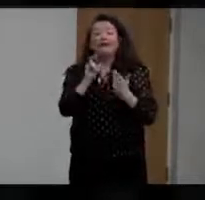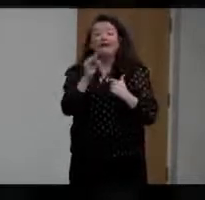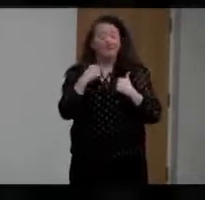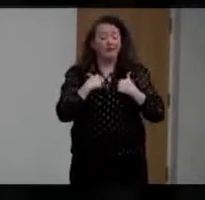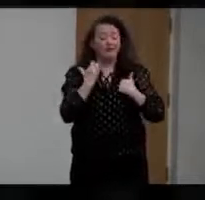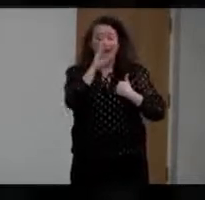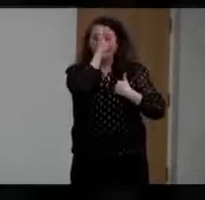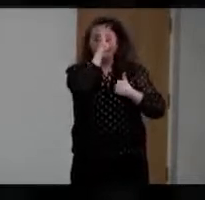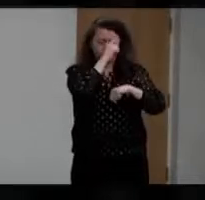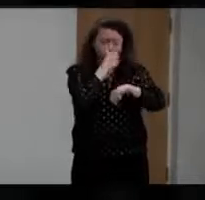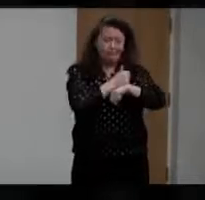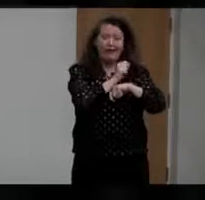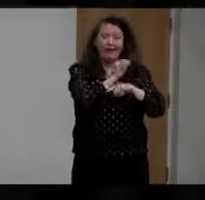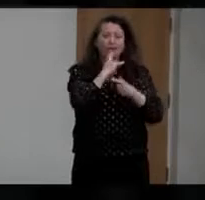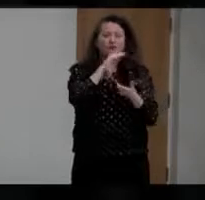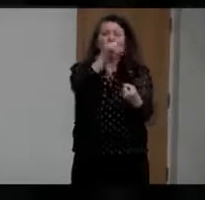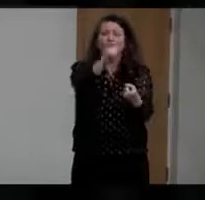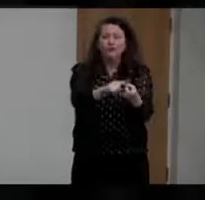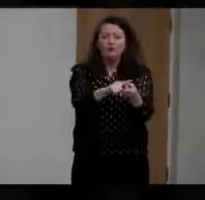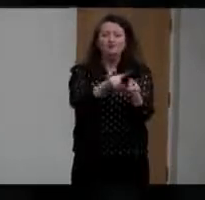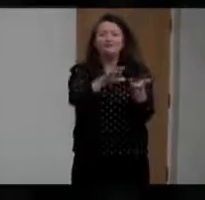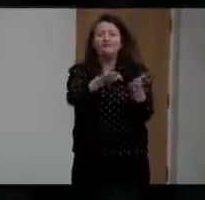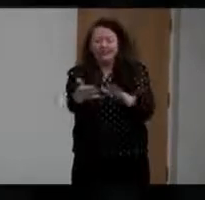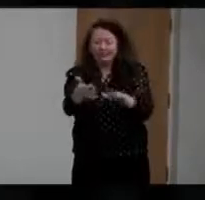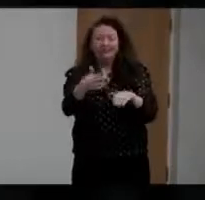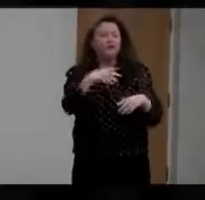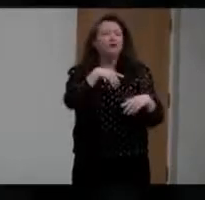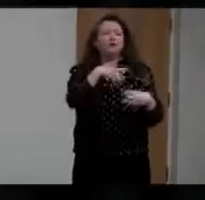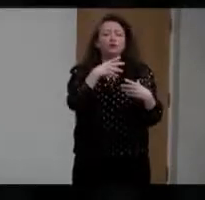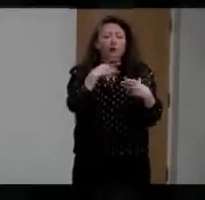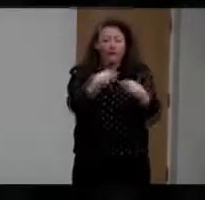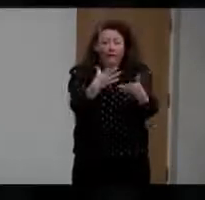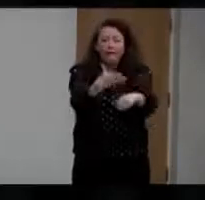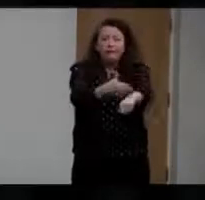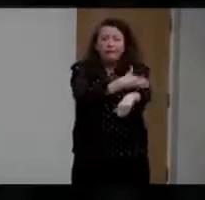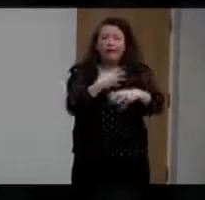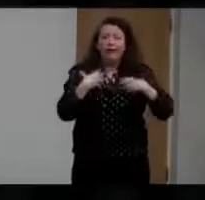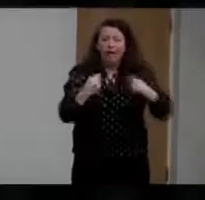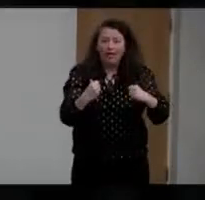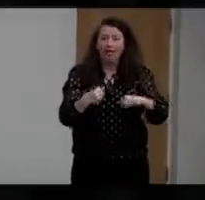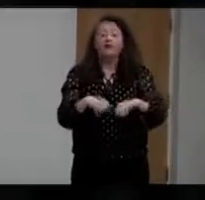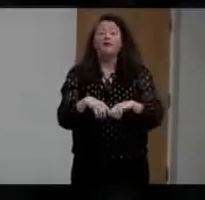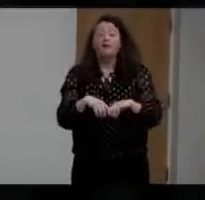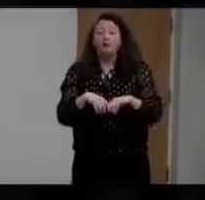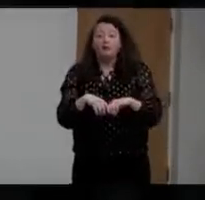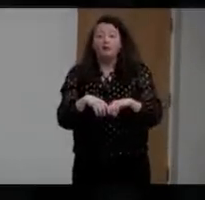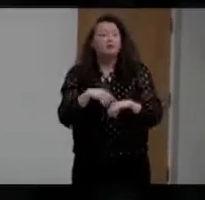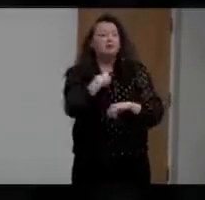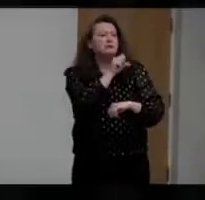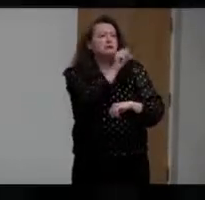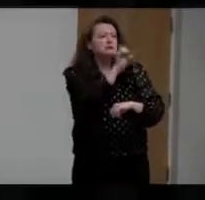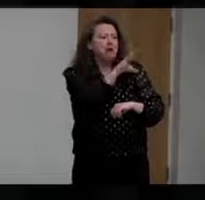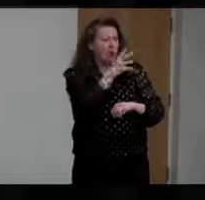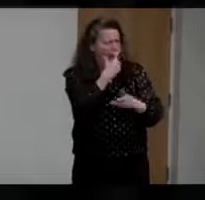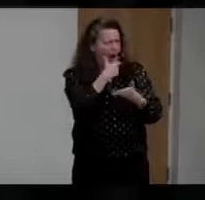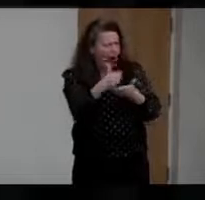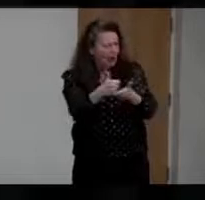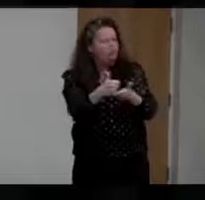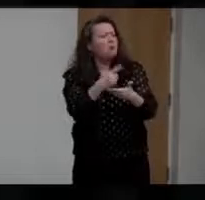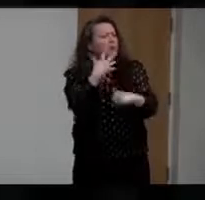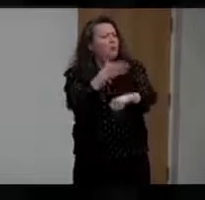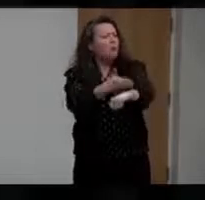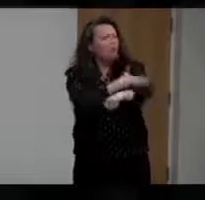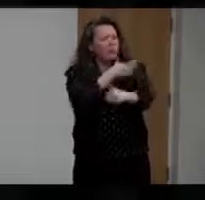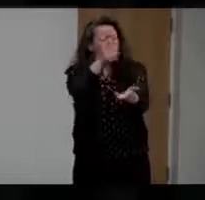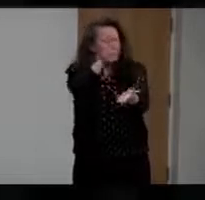will reduce morbidity and mortality and save you umpteen $1 million a year, and they go, sorry, you can't have the data.